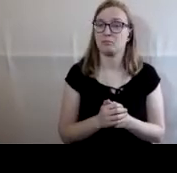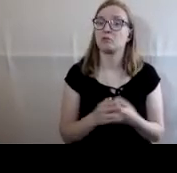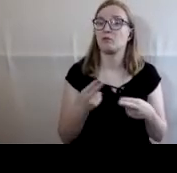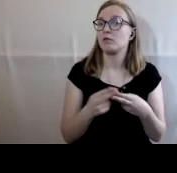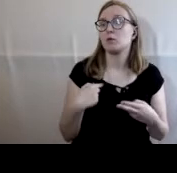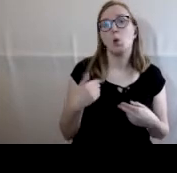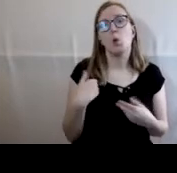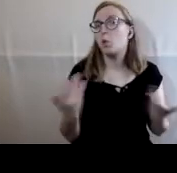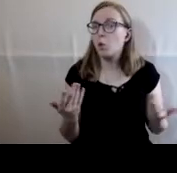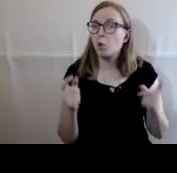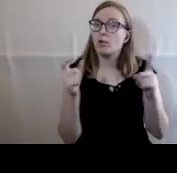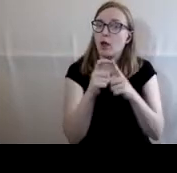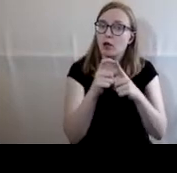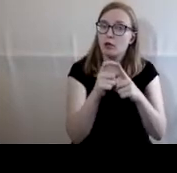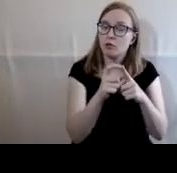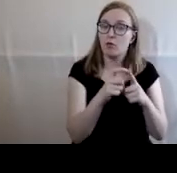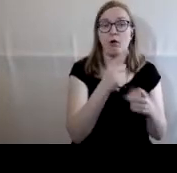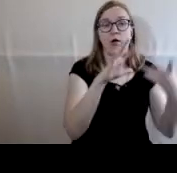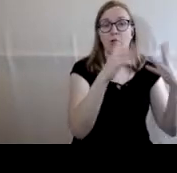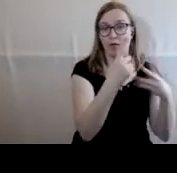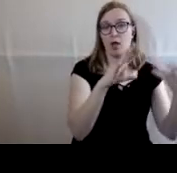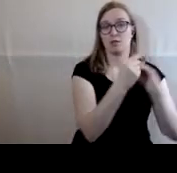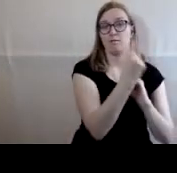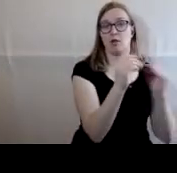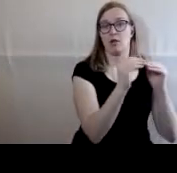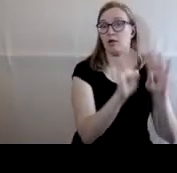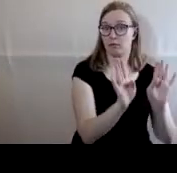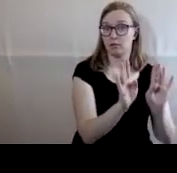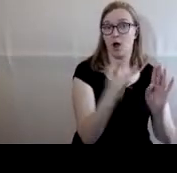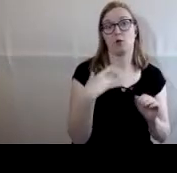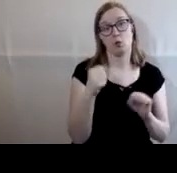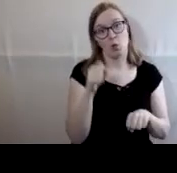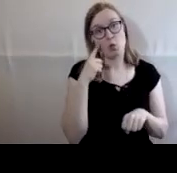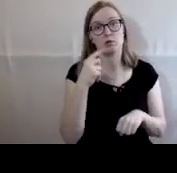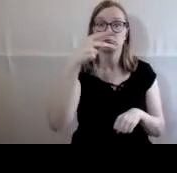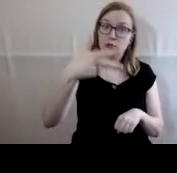want. Do you want a general course, an intermediate course, and an advanced course?